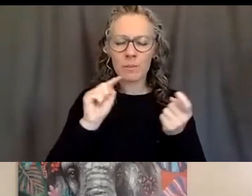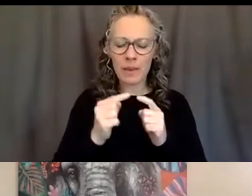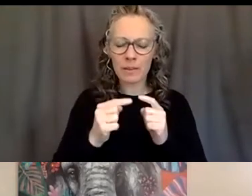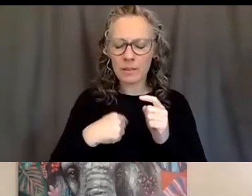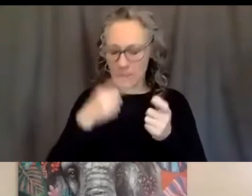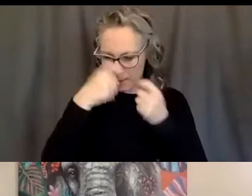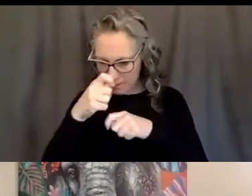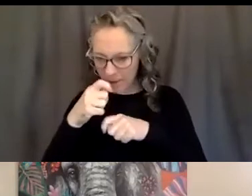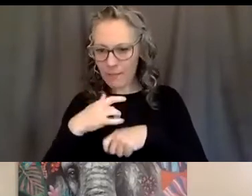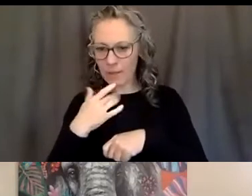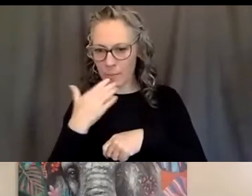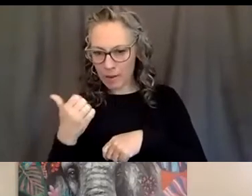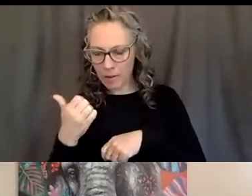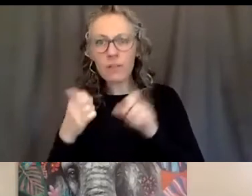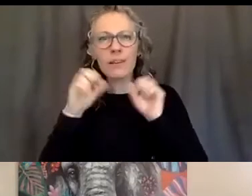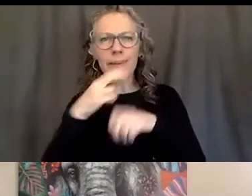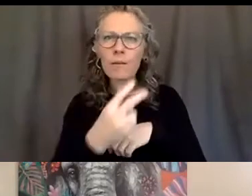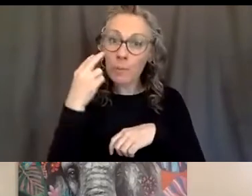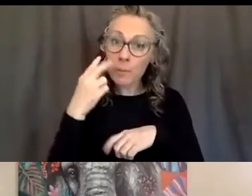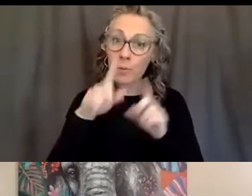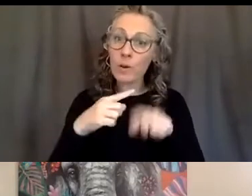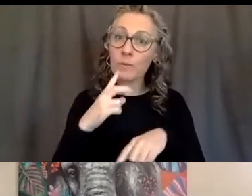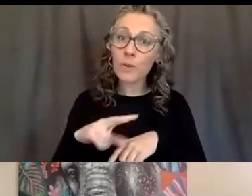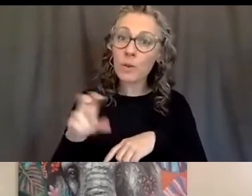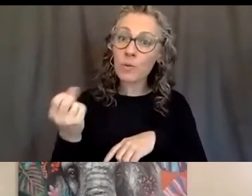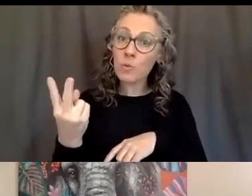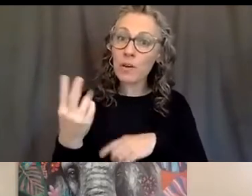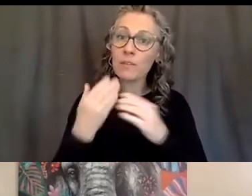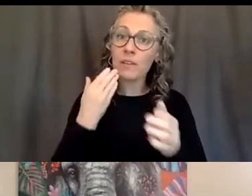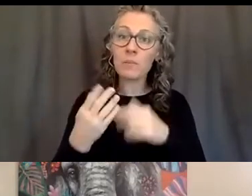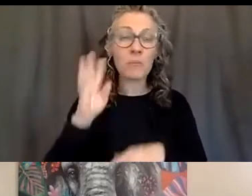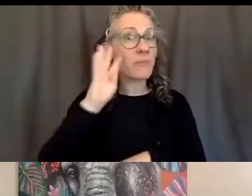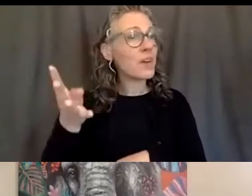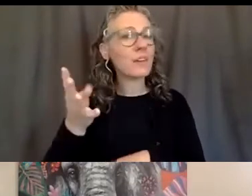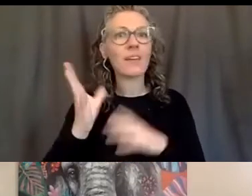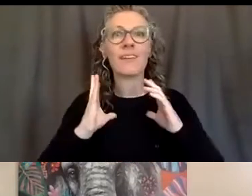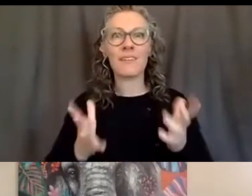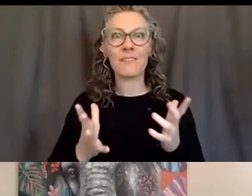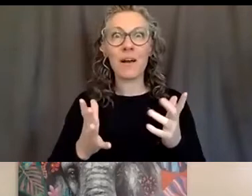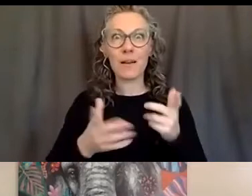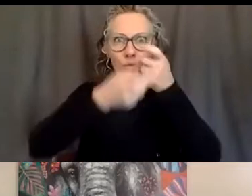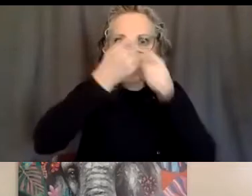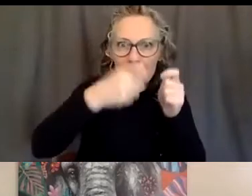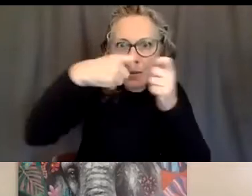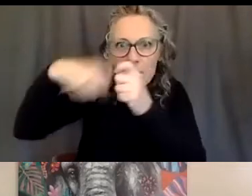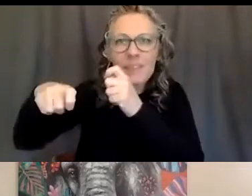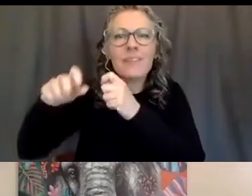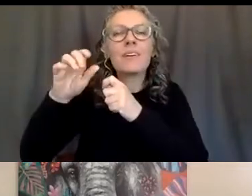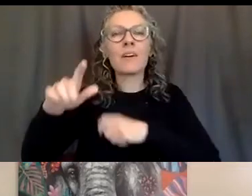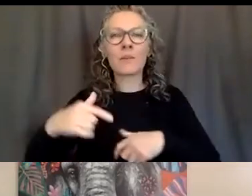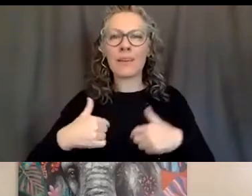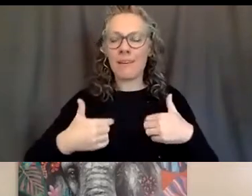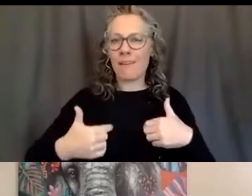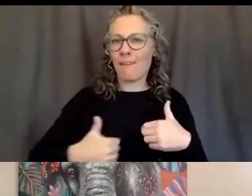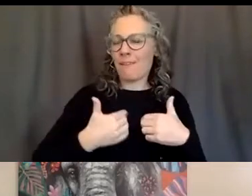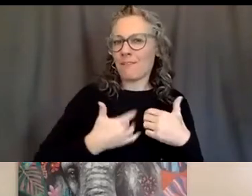And it could be a memory of when you were 12 years old. It can even be something you made up. And what that'll do, that'll lift your consciousness.